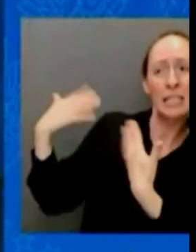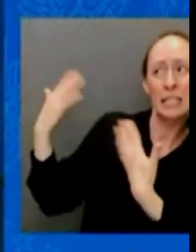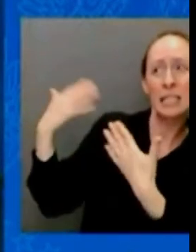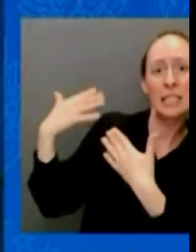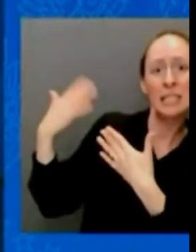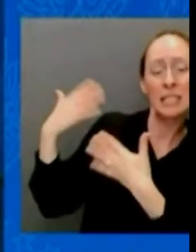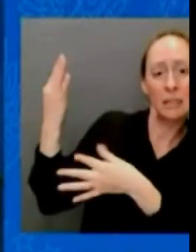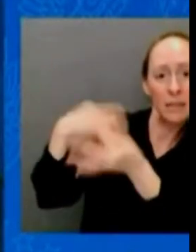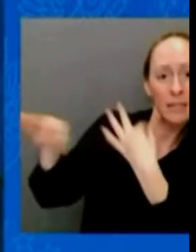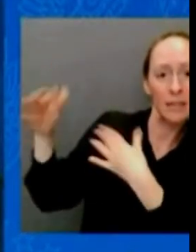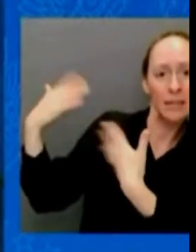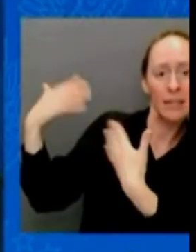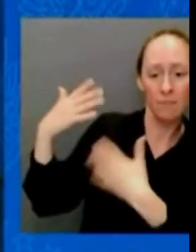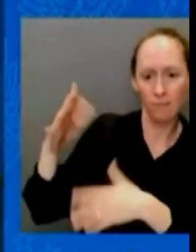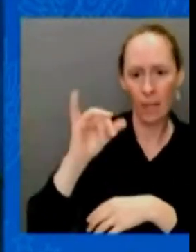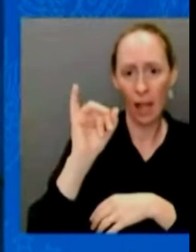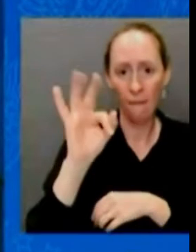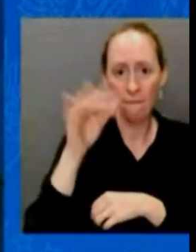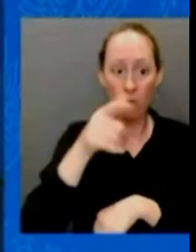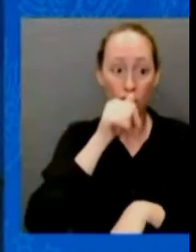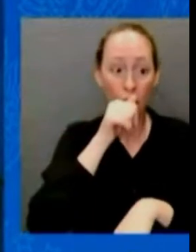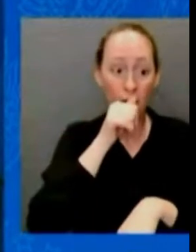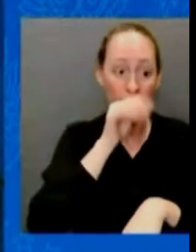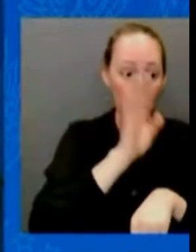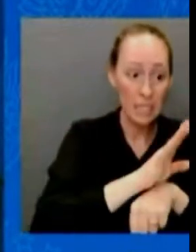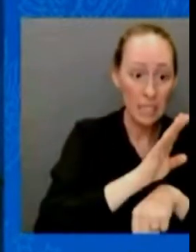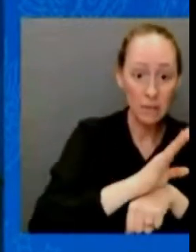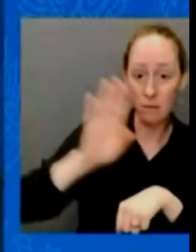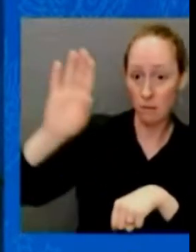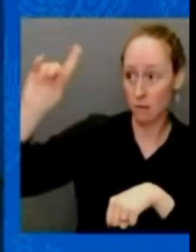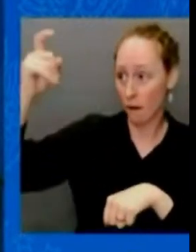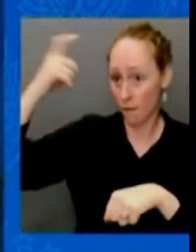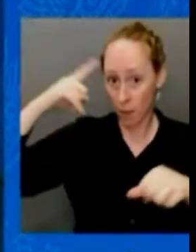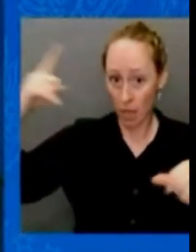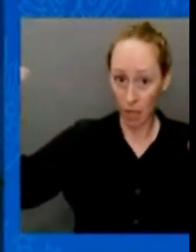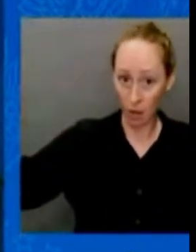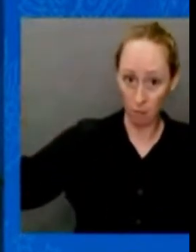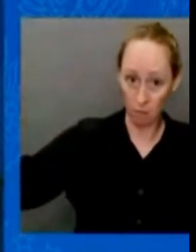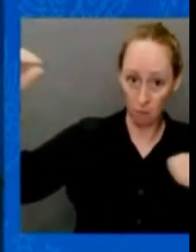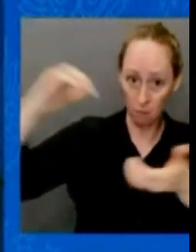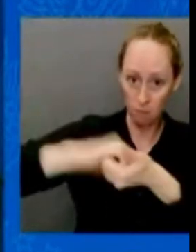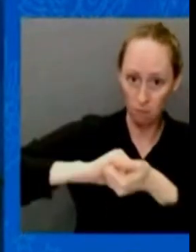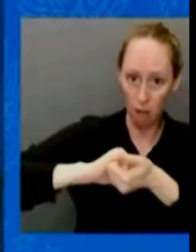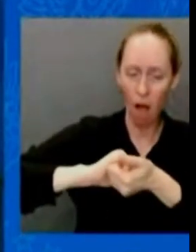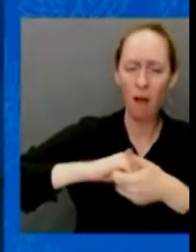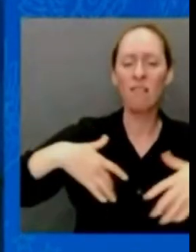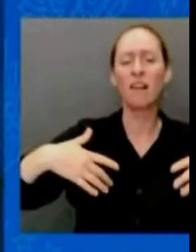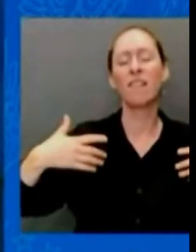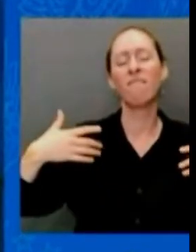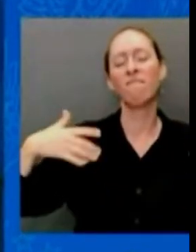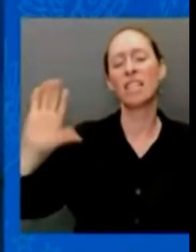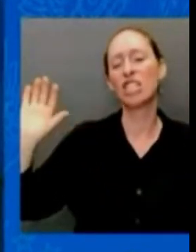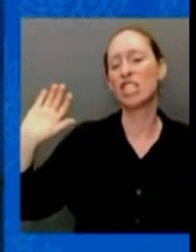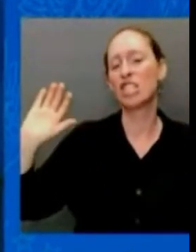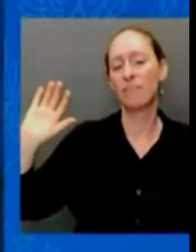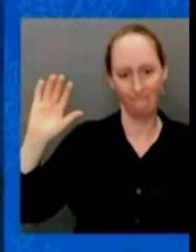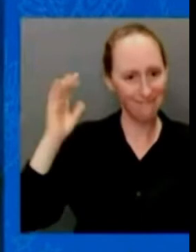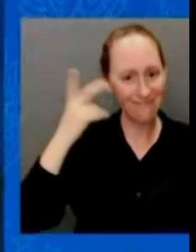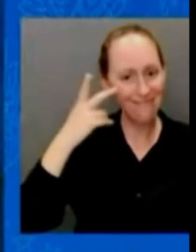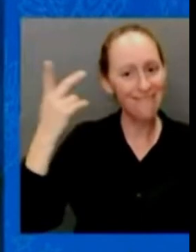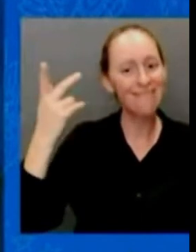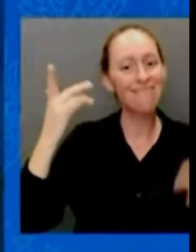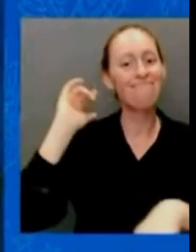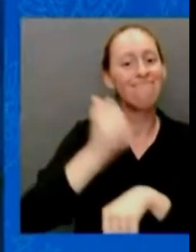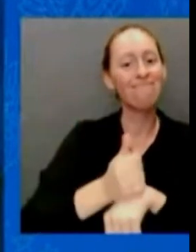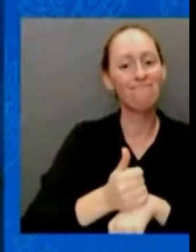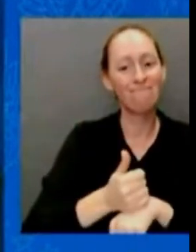the States, costs to build in the US versus overseas grew to as much as 45%